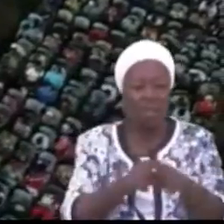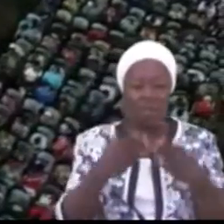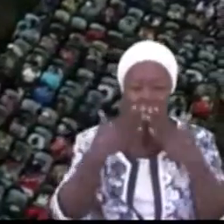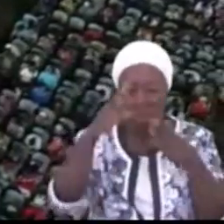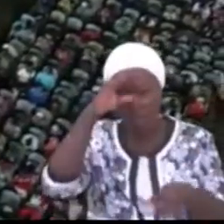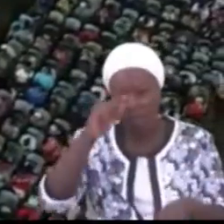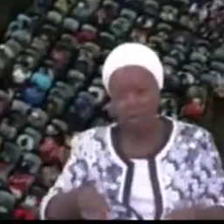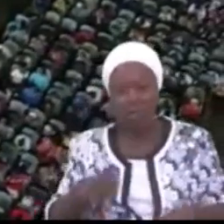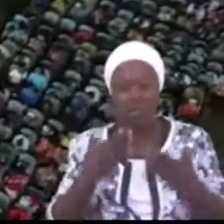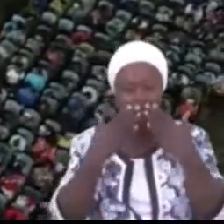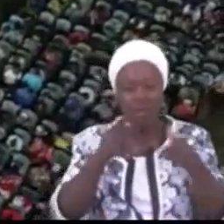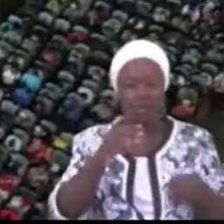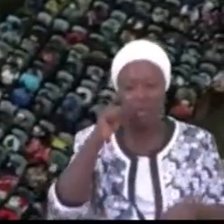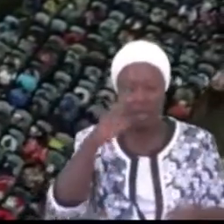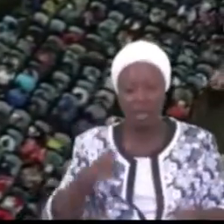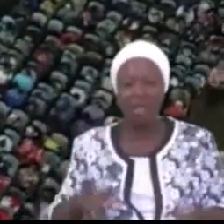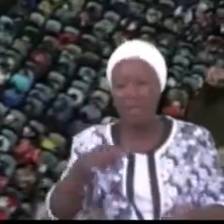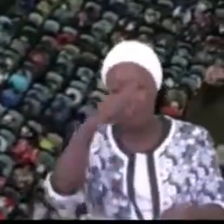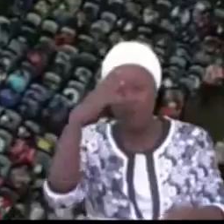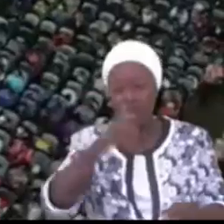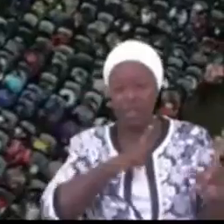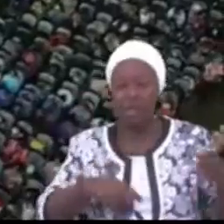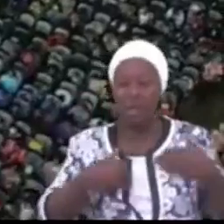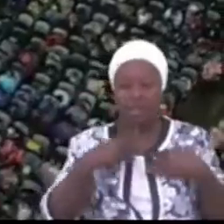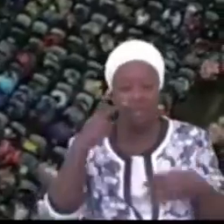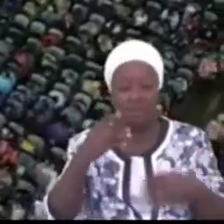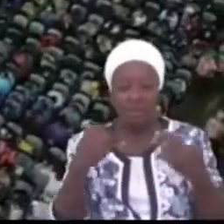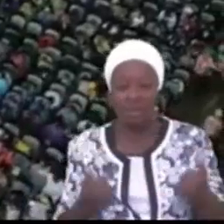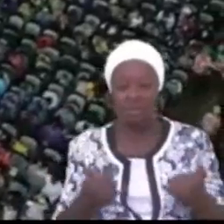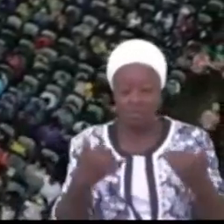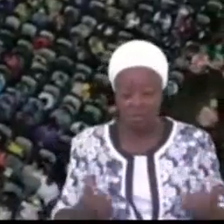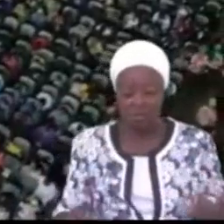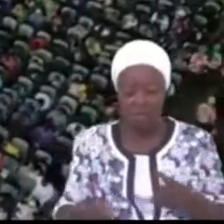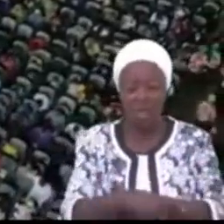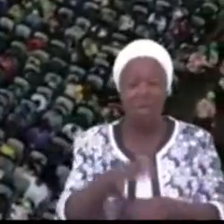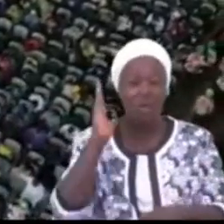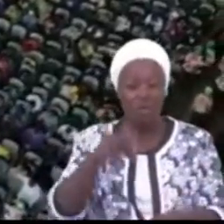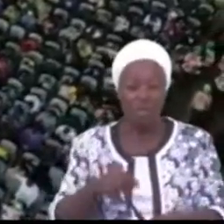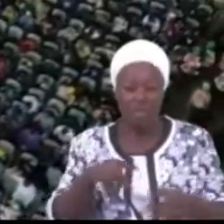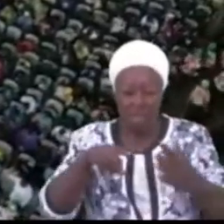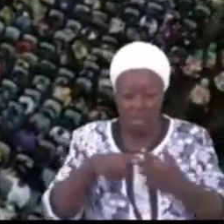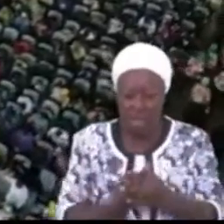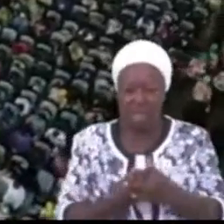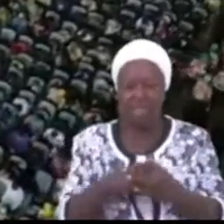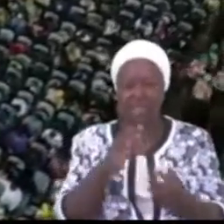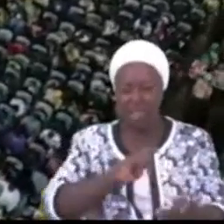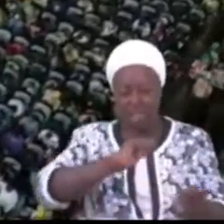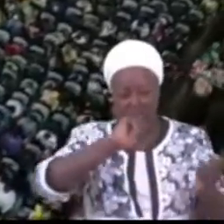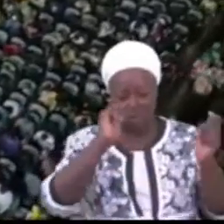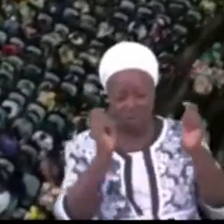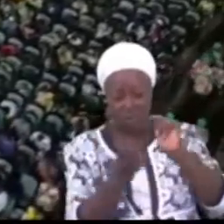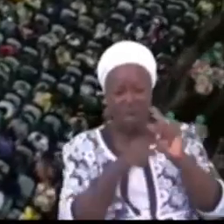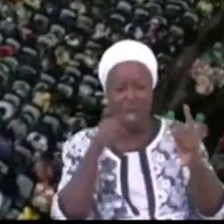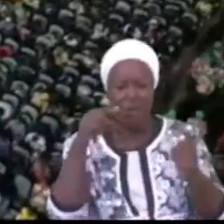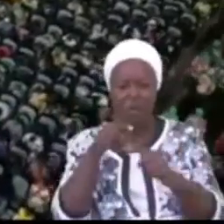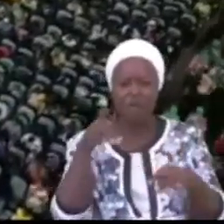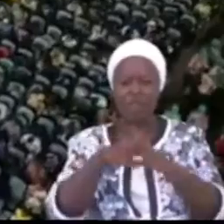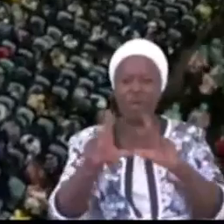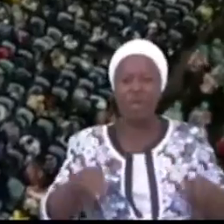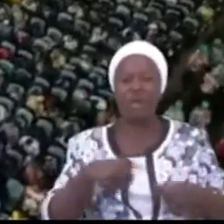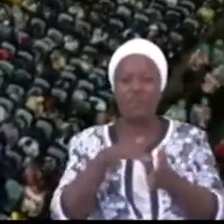you, girl. The Lord has seen it now. Today will mark a turning point in your life